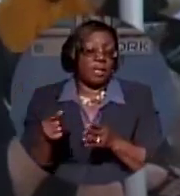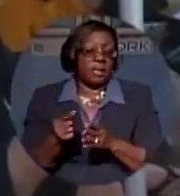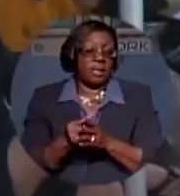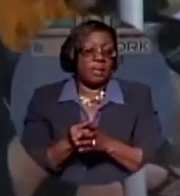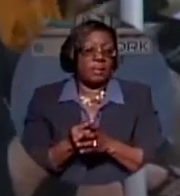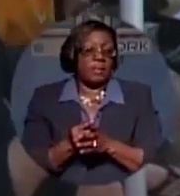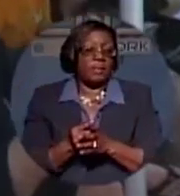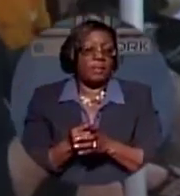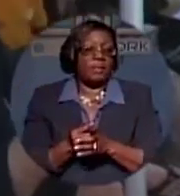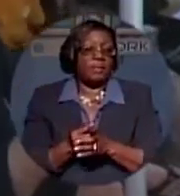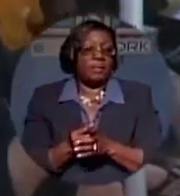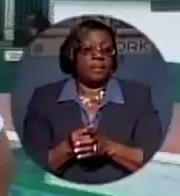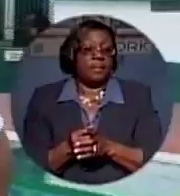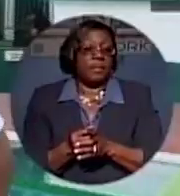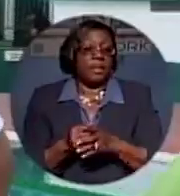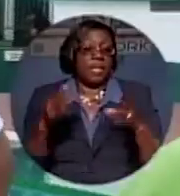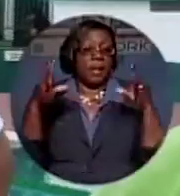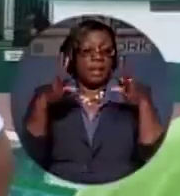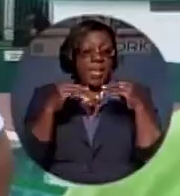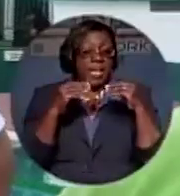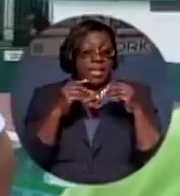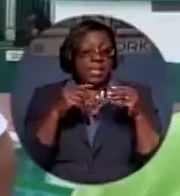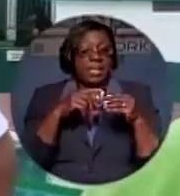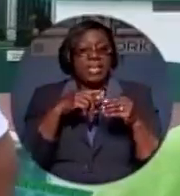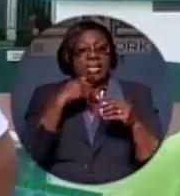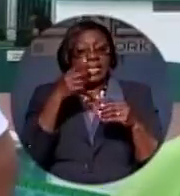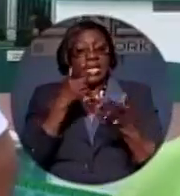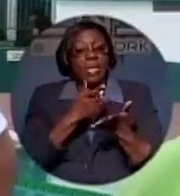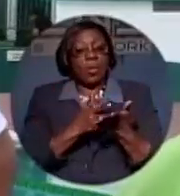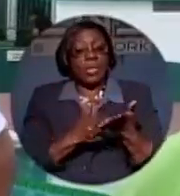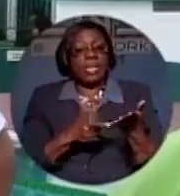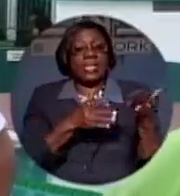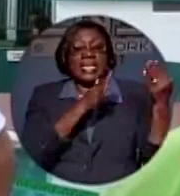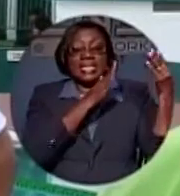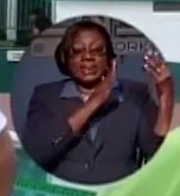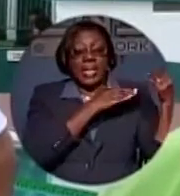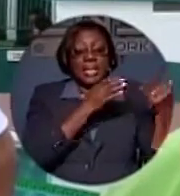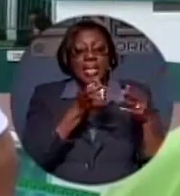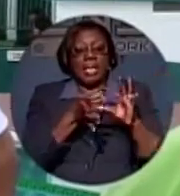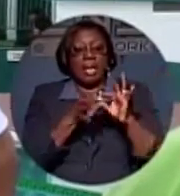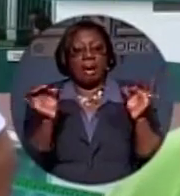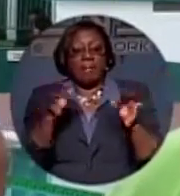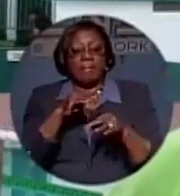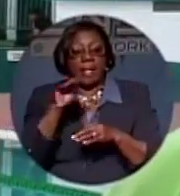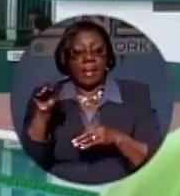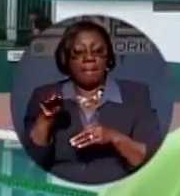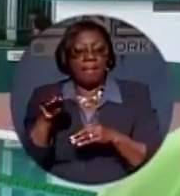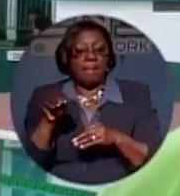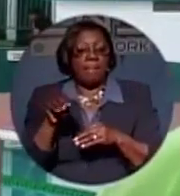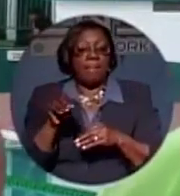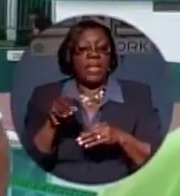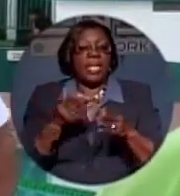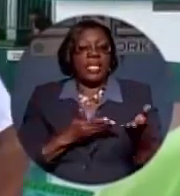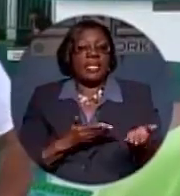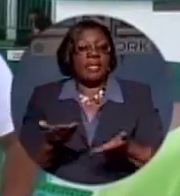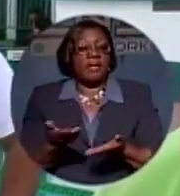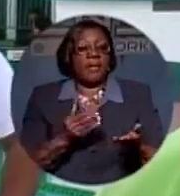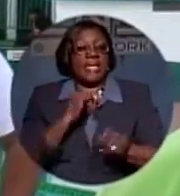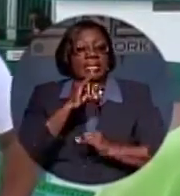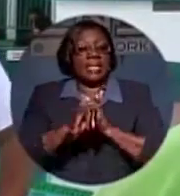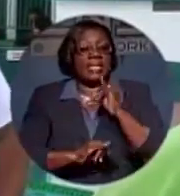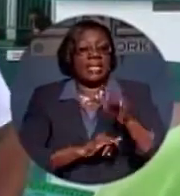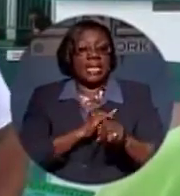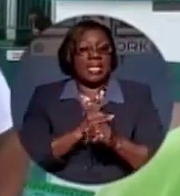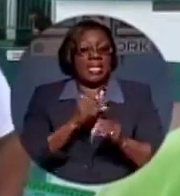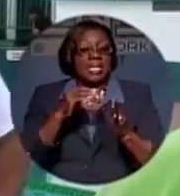expected of them. One of the first things that I want them to realize is that this standard that we're using here is actually serving as an international